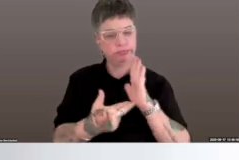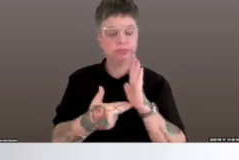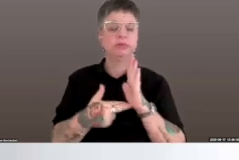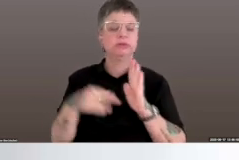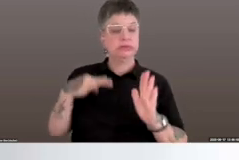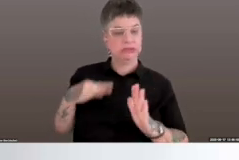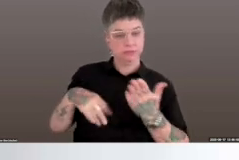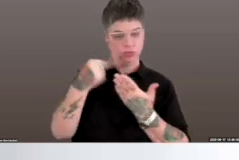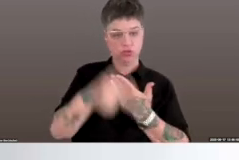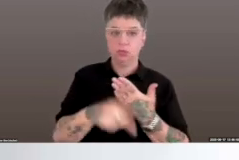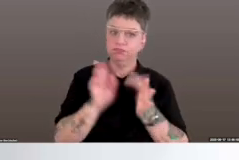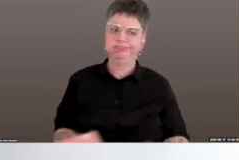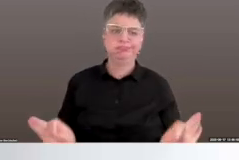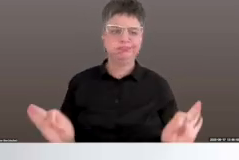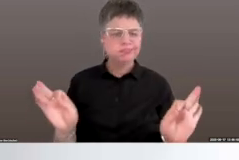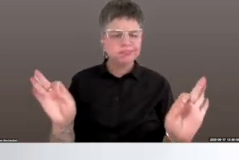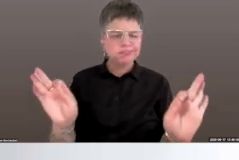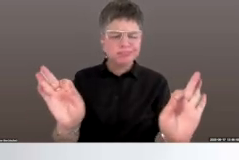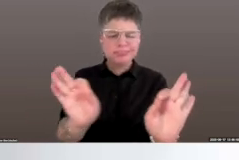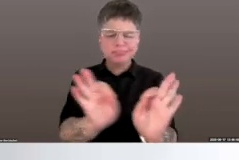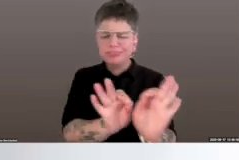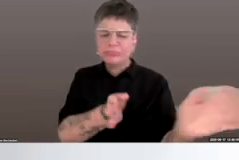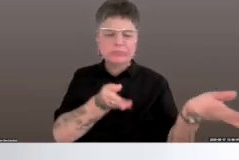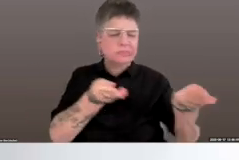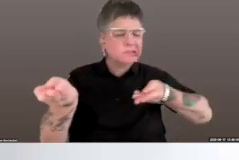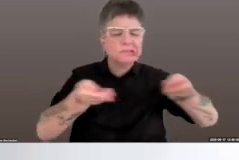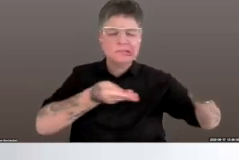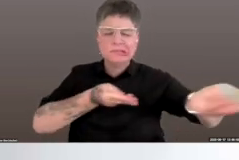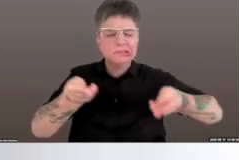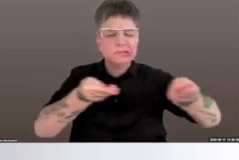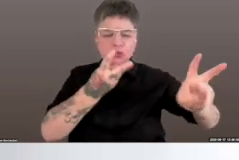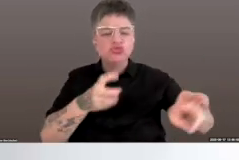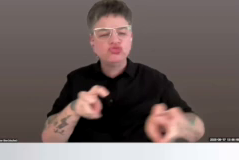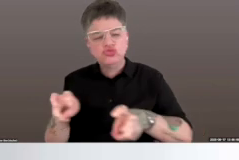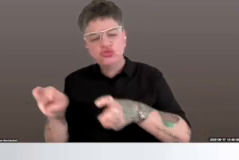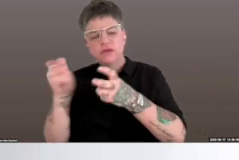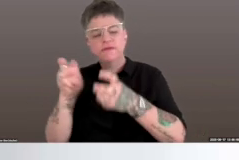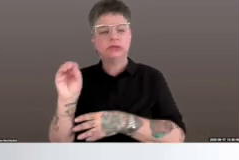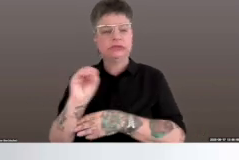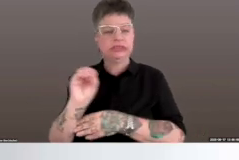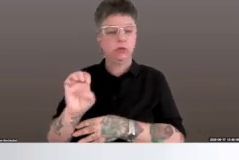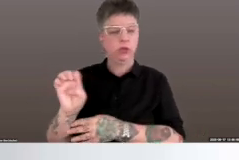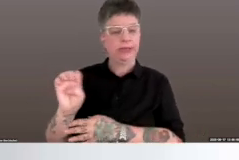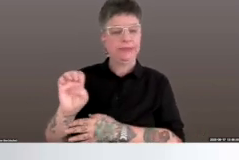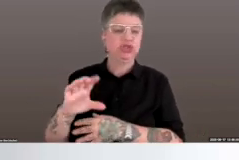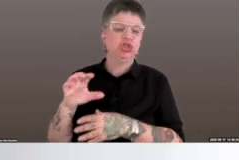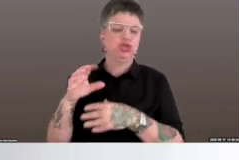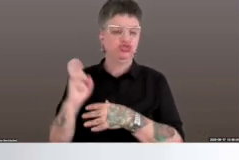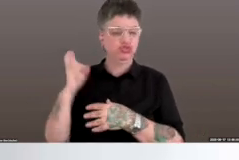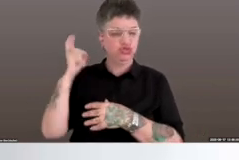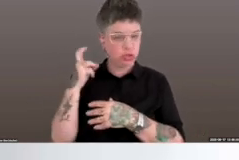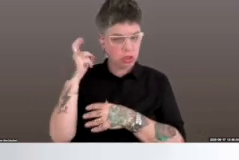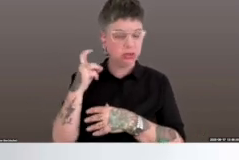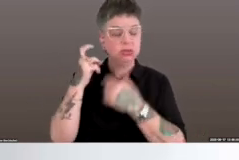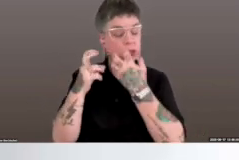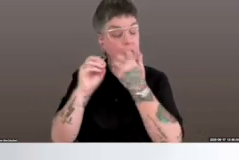to be absolutely vital in facilitating that transition to zero emission trucks. So, obviously you